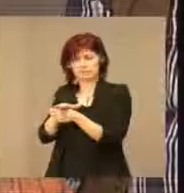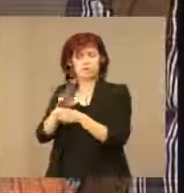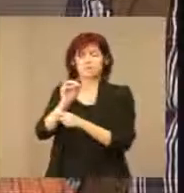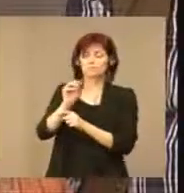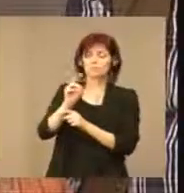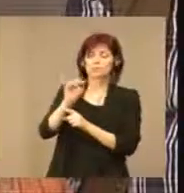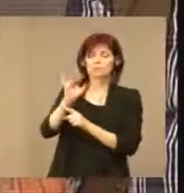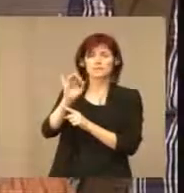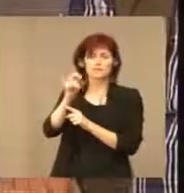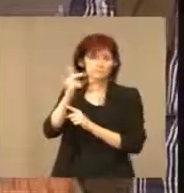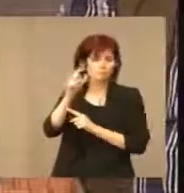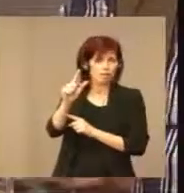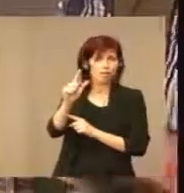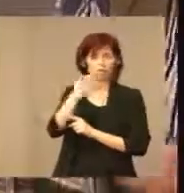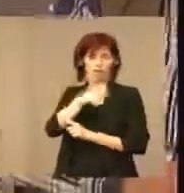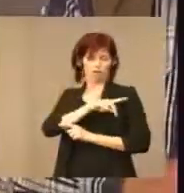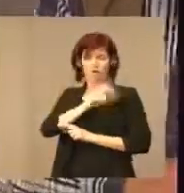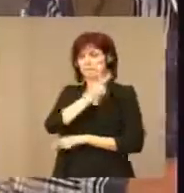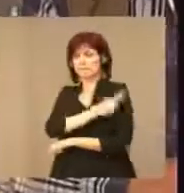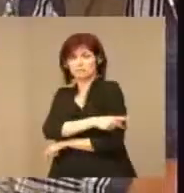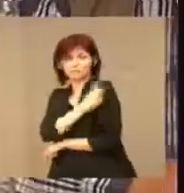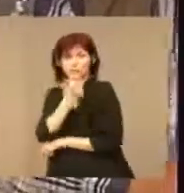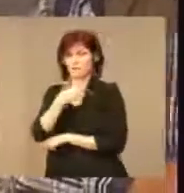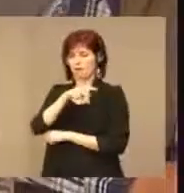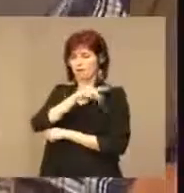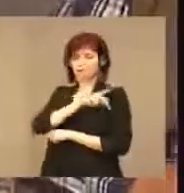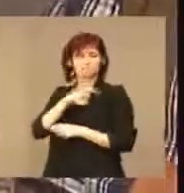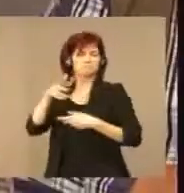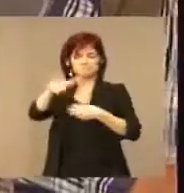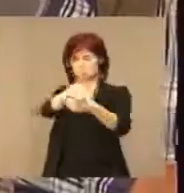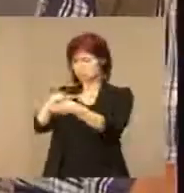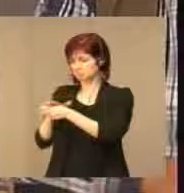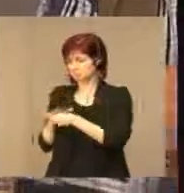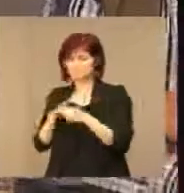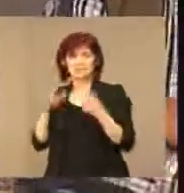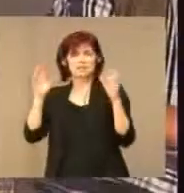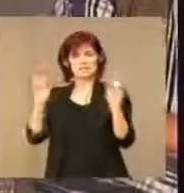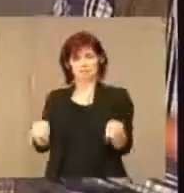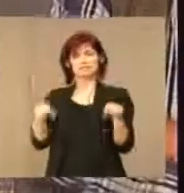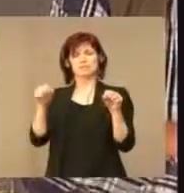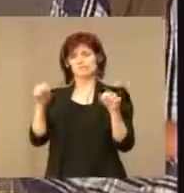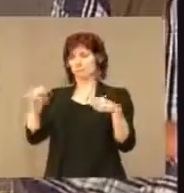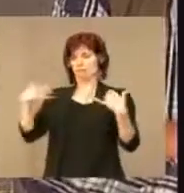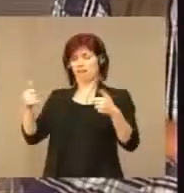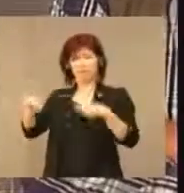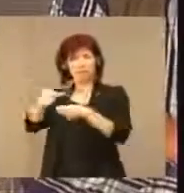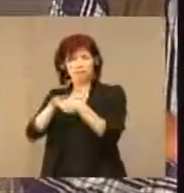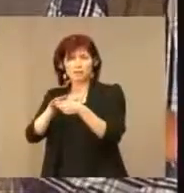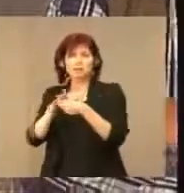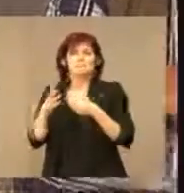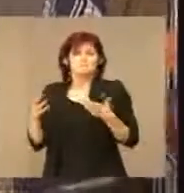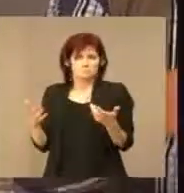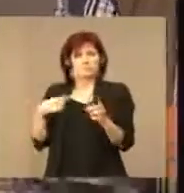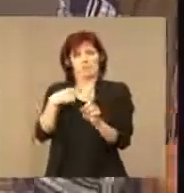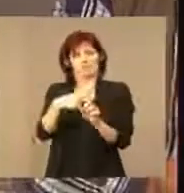municipal park or whether they're a provincial park or even a municipal playground, and even within the